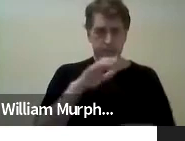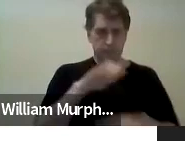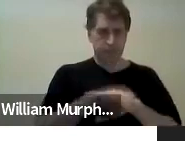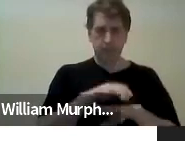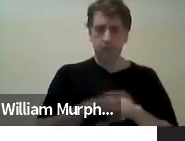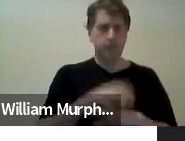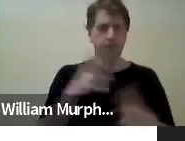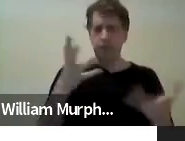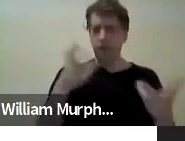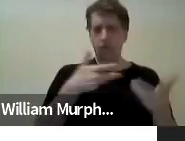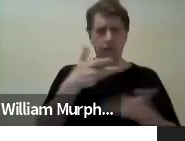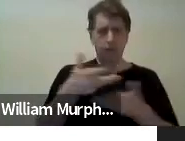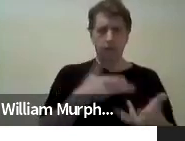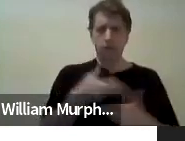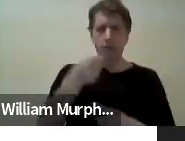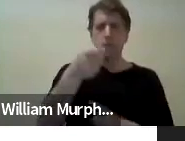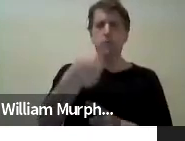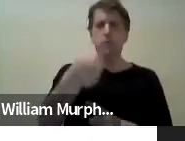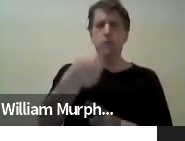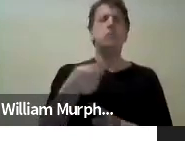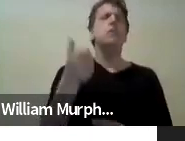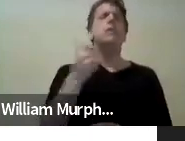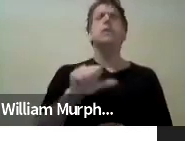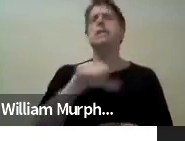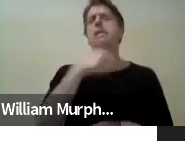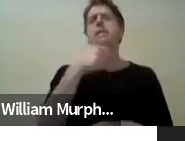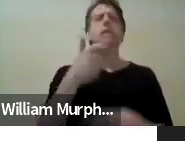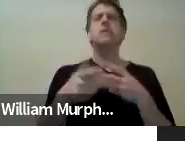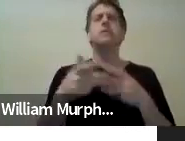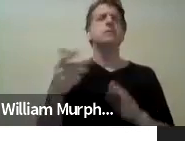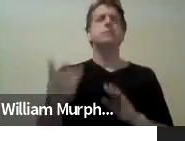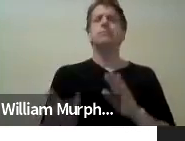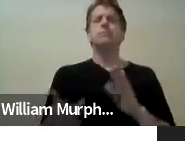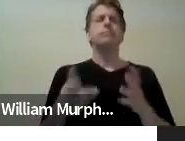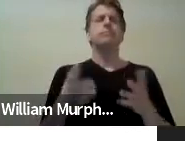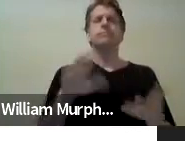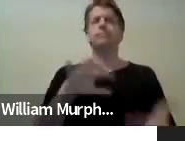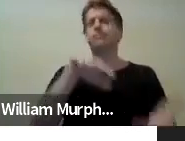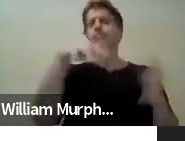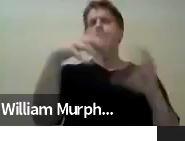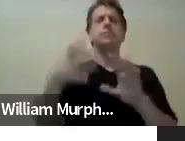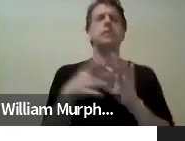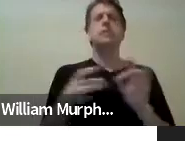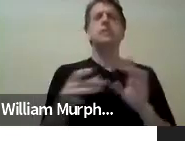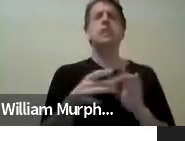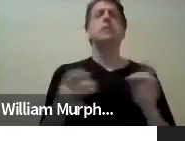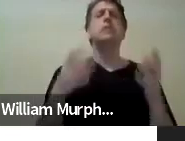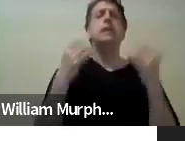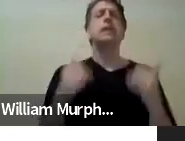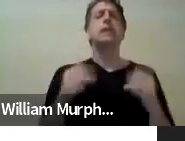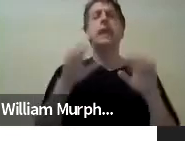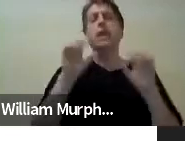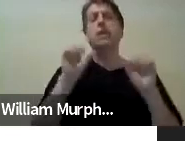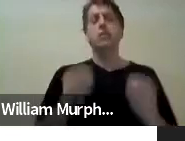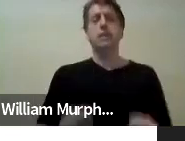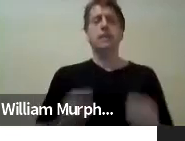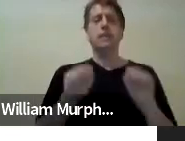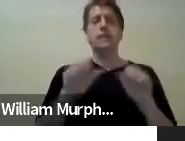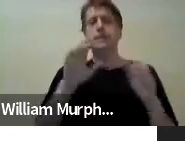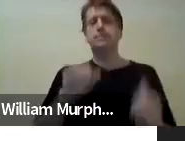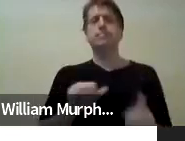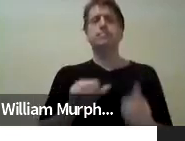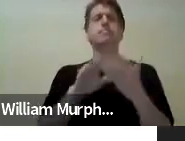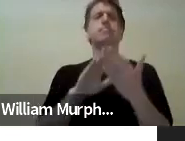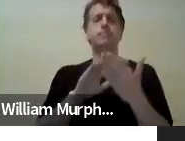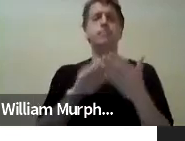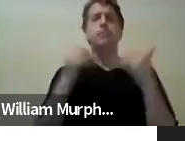you, and any other such direct statements, that we now have avenues in the city to